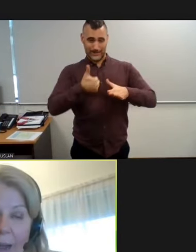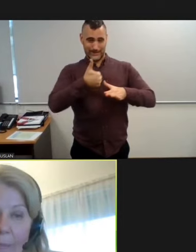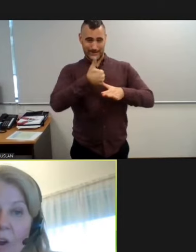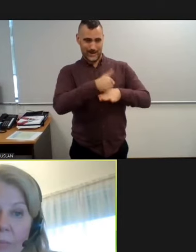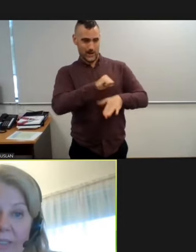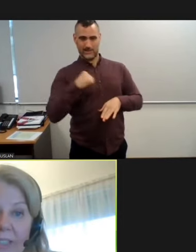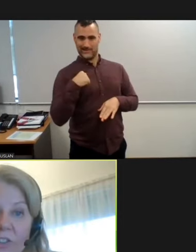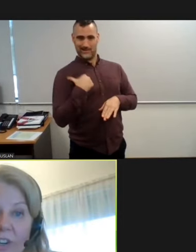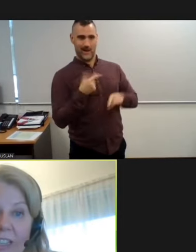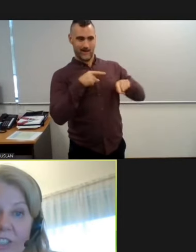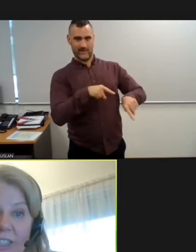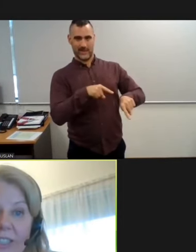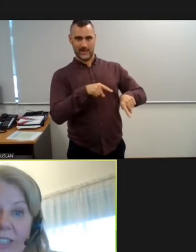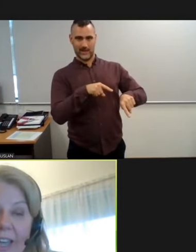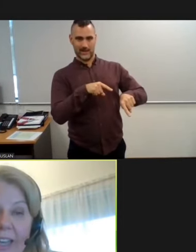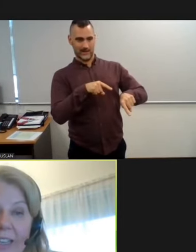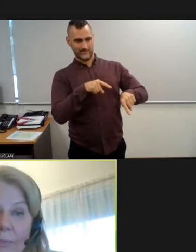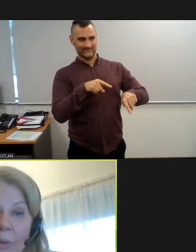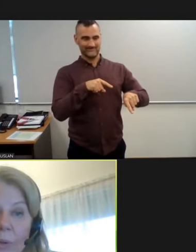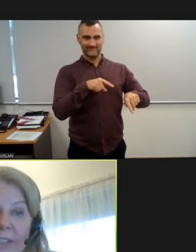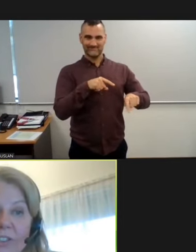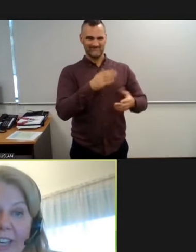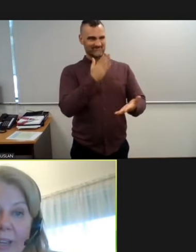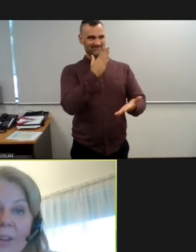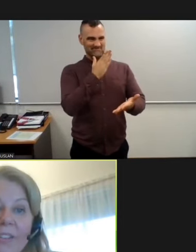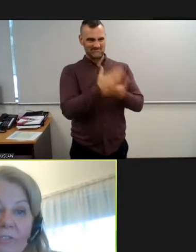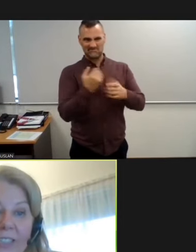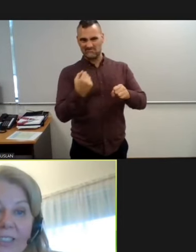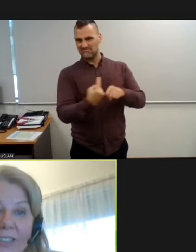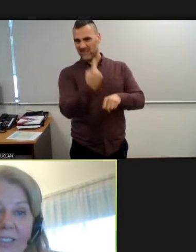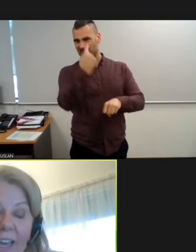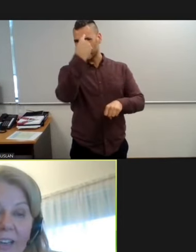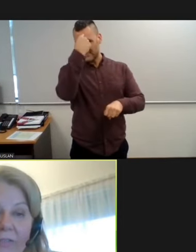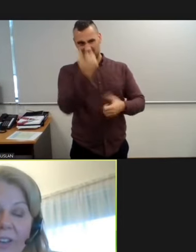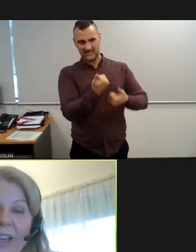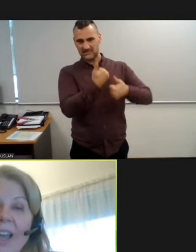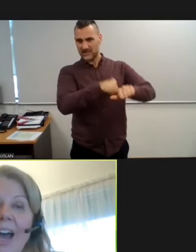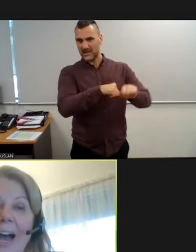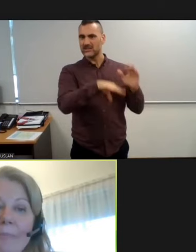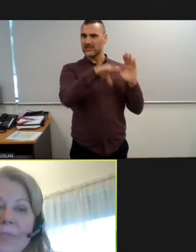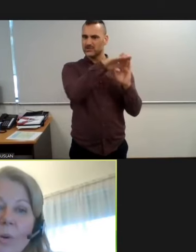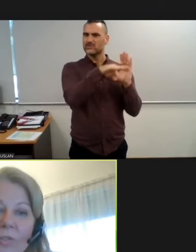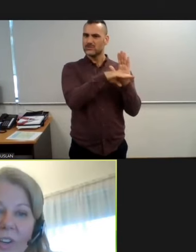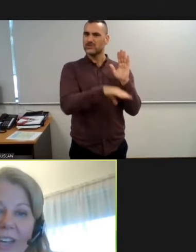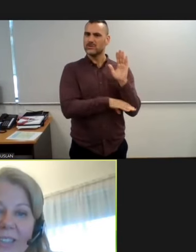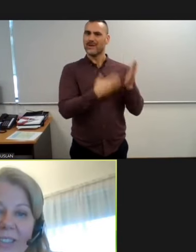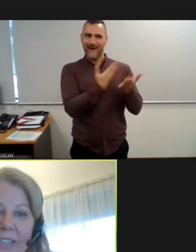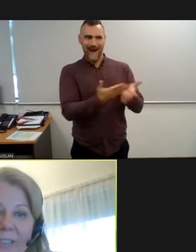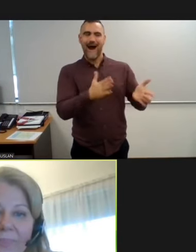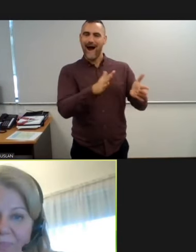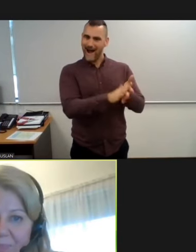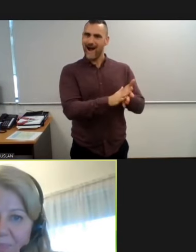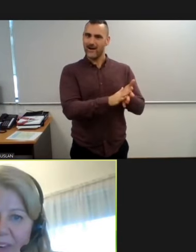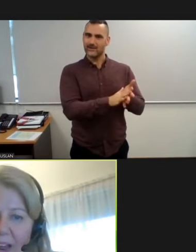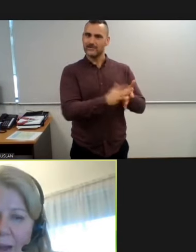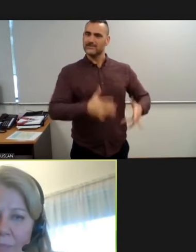practical common sense strategies that they can employ to keep residents safe. Also, that